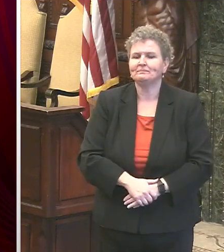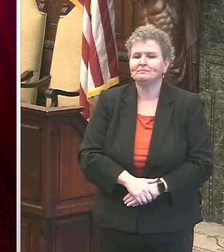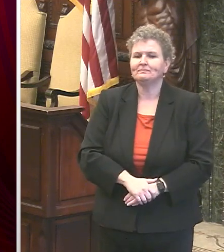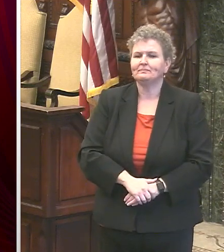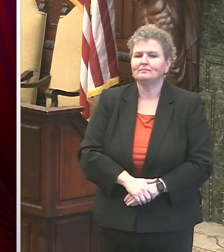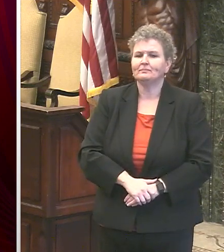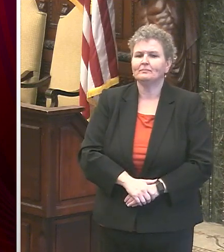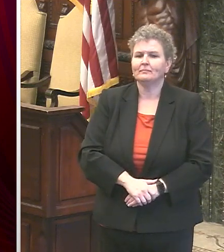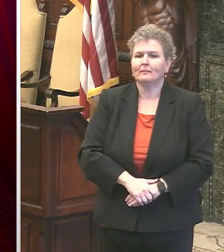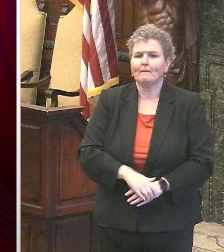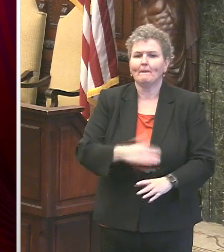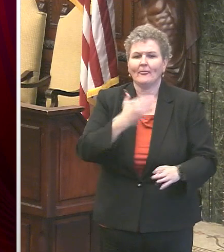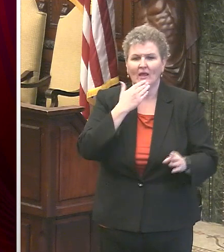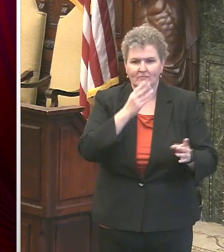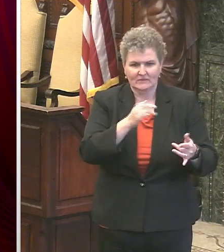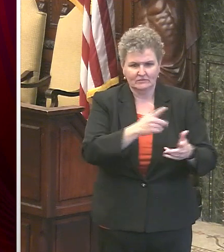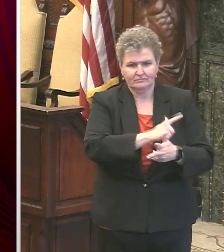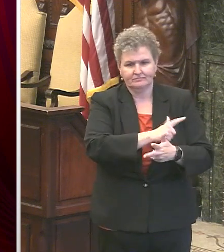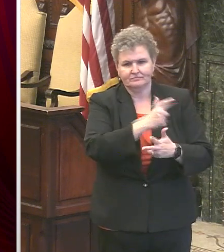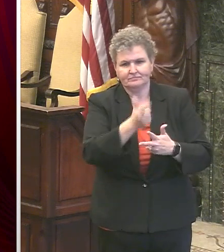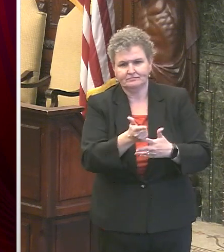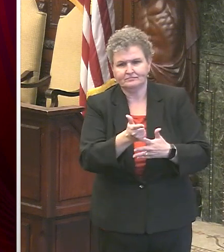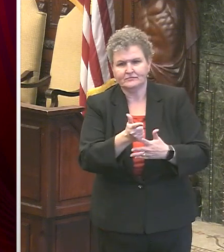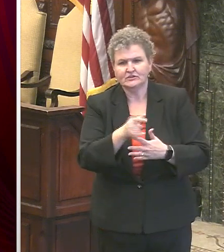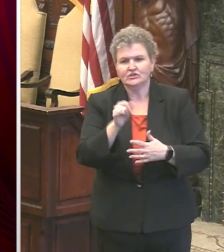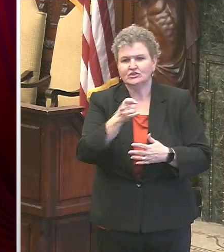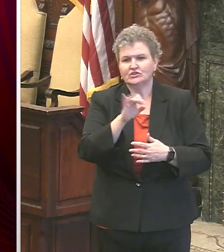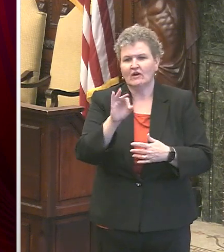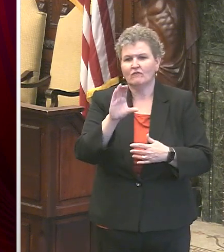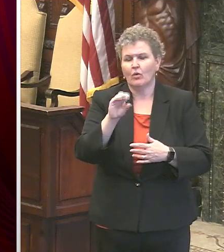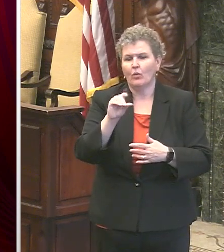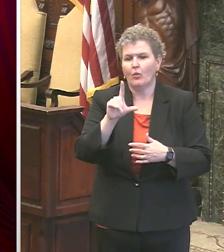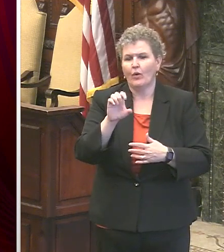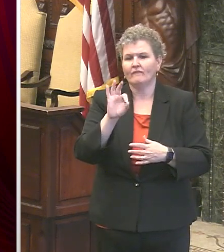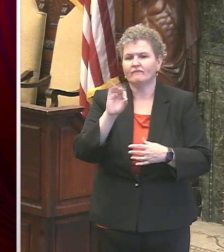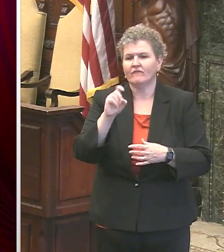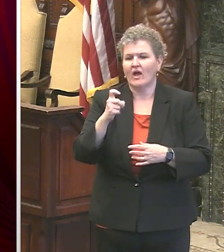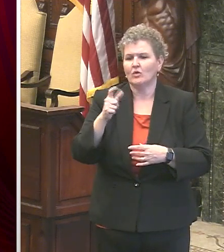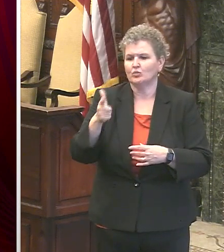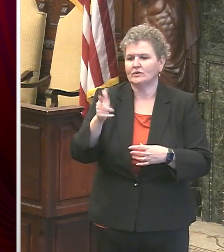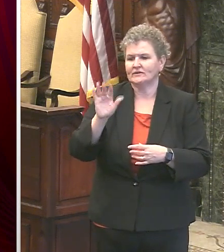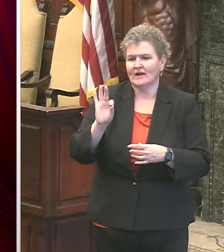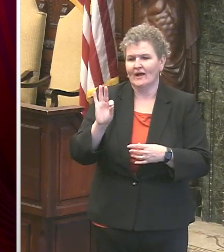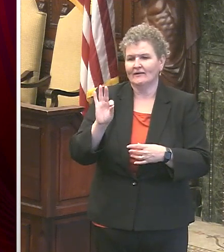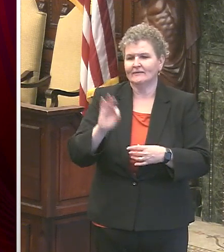Thanks, Mitch. We're going to go now to Jeff Cole of Fox 29.